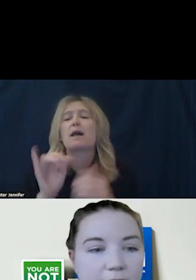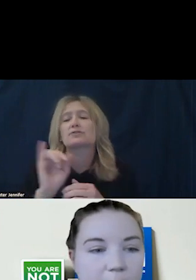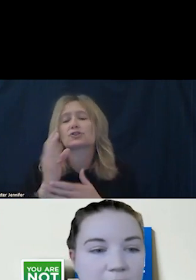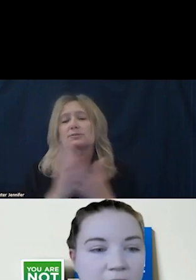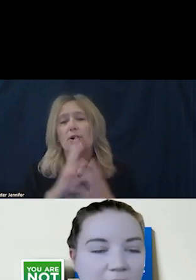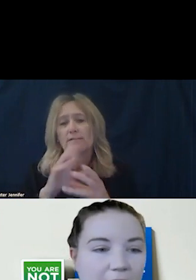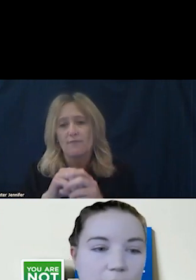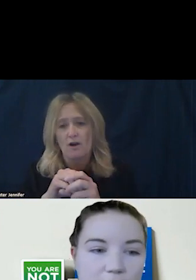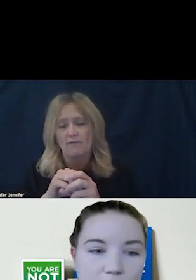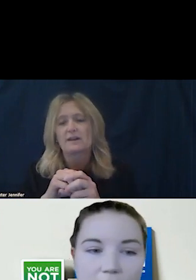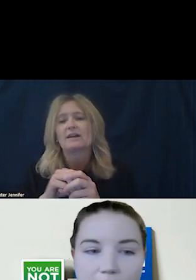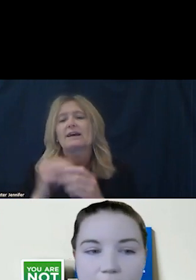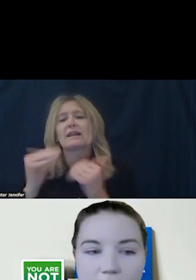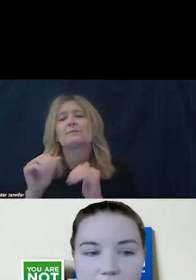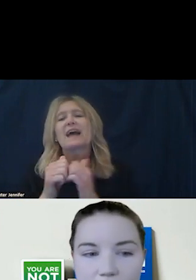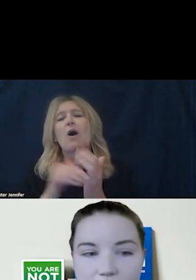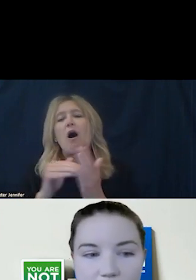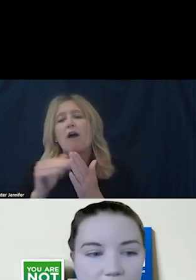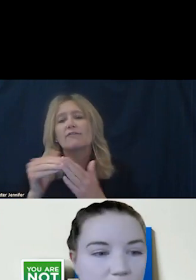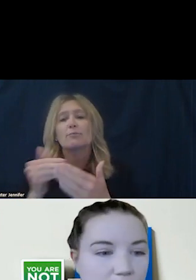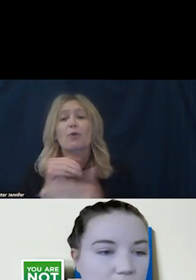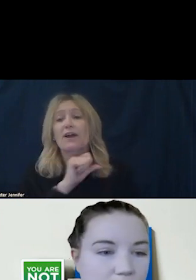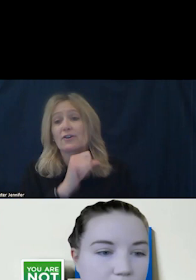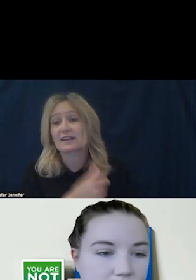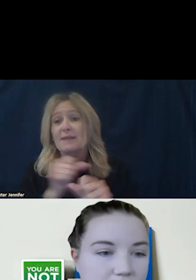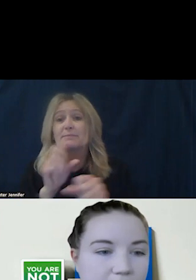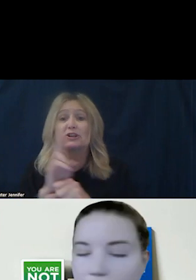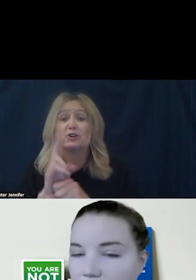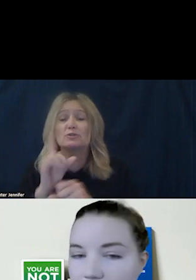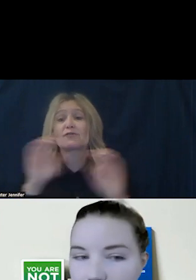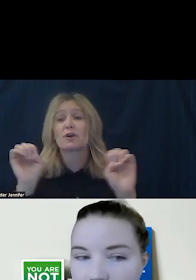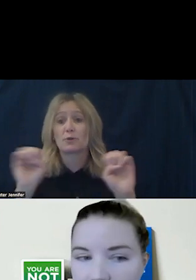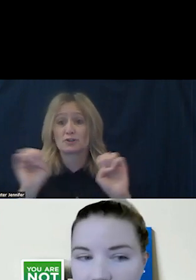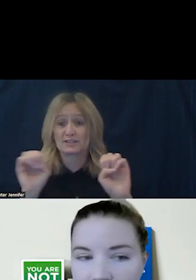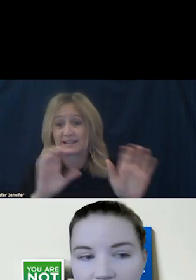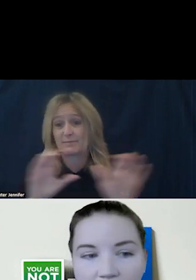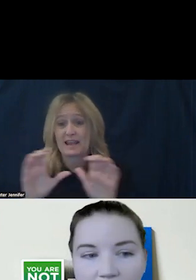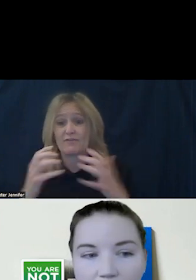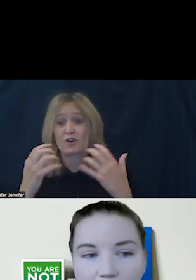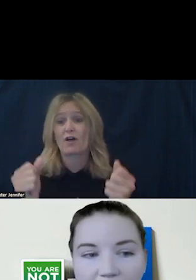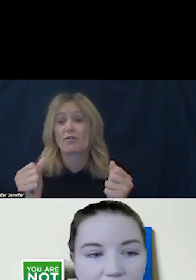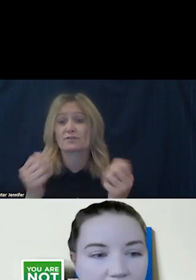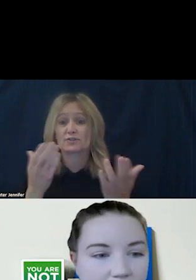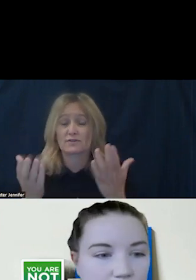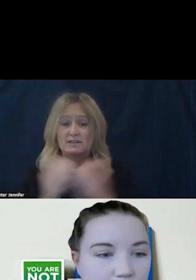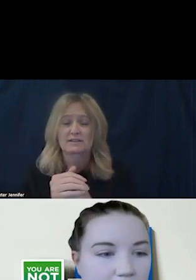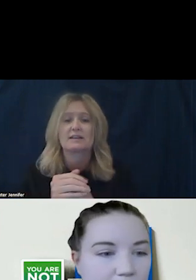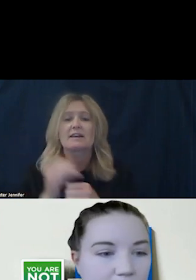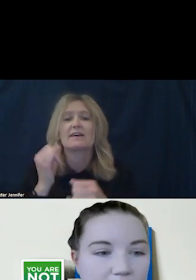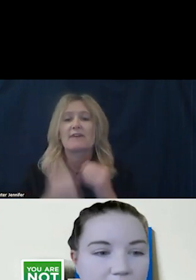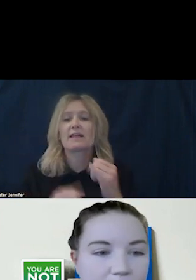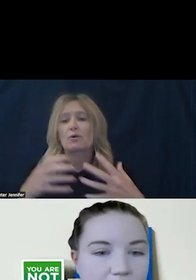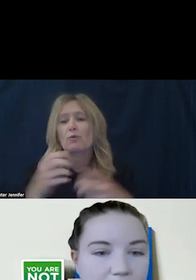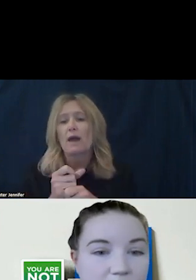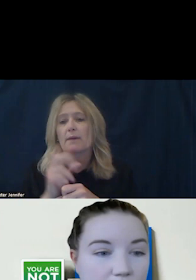it really limits how often prior authorization can be used for emergency behavioral health services. And finally, I'll just wrap up